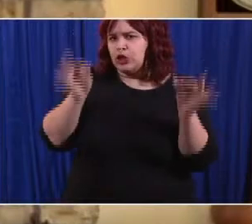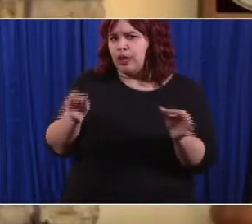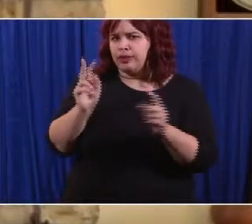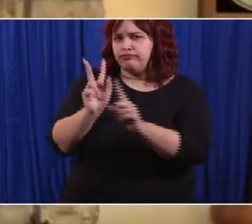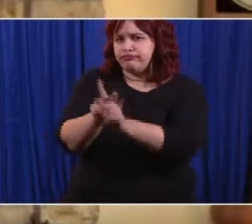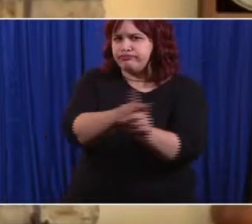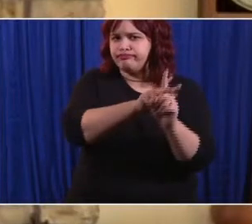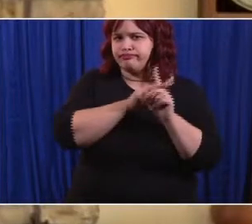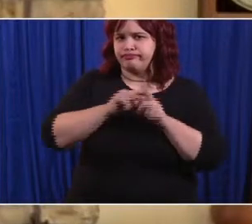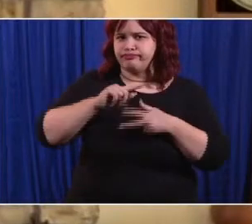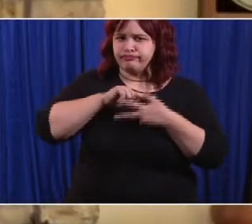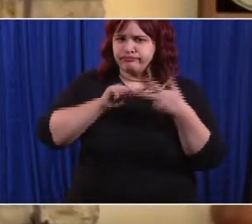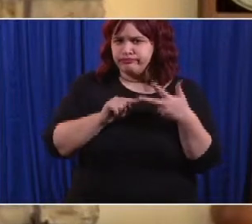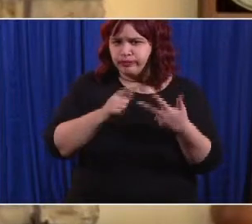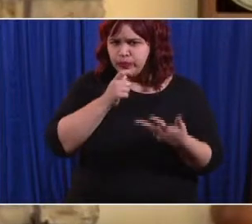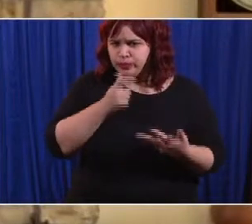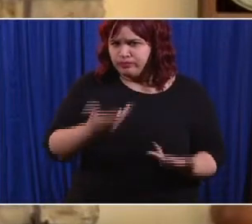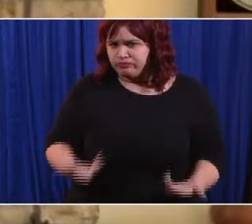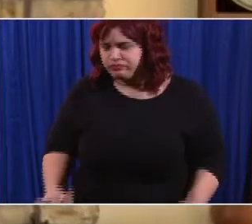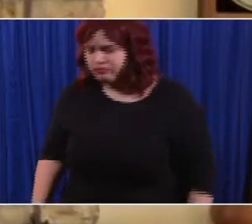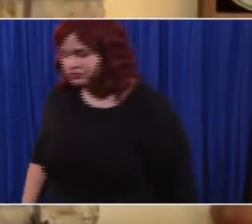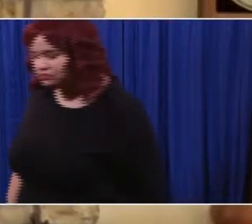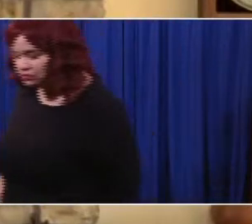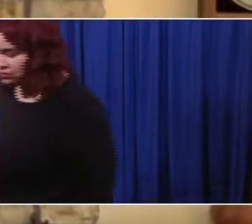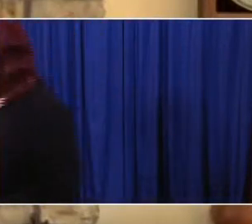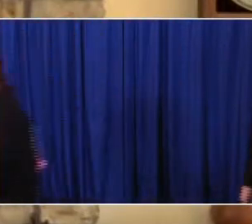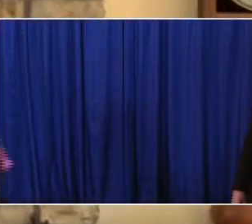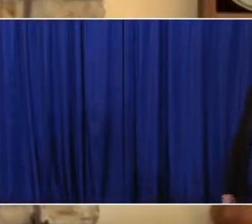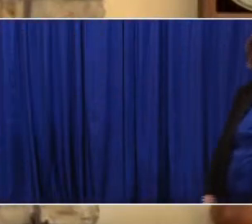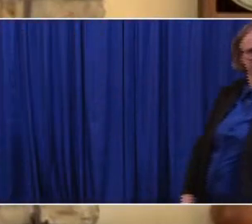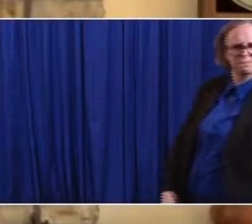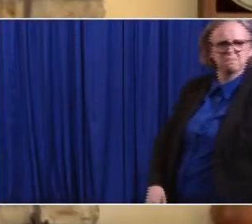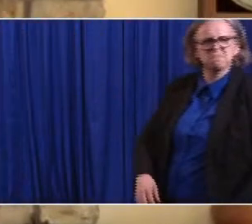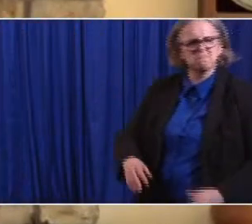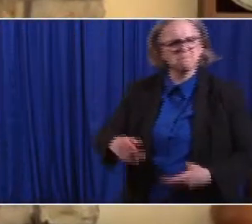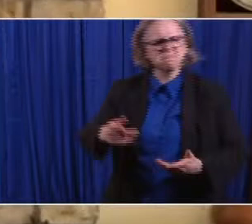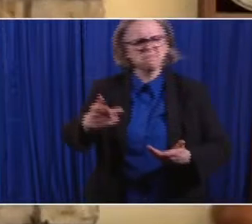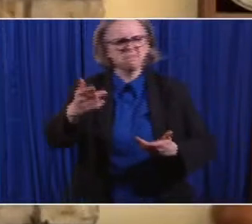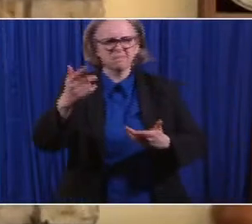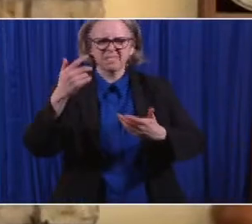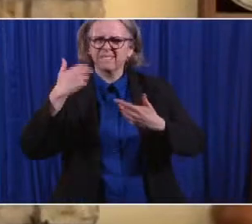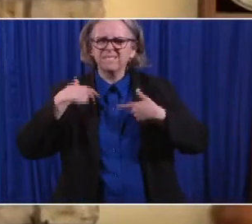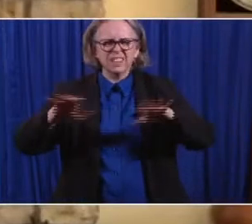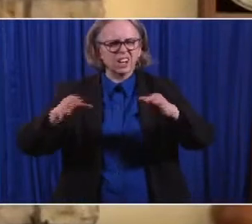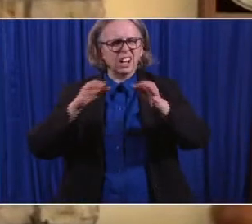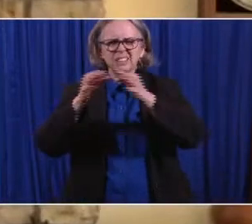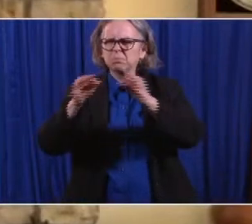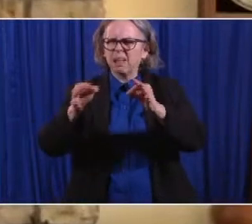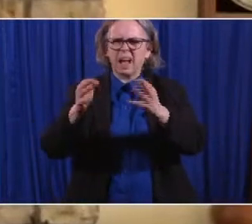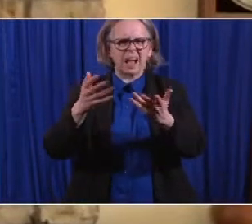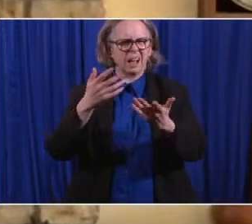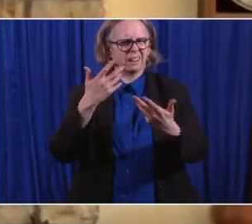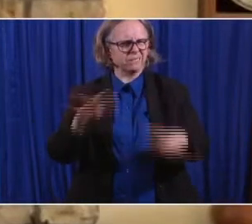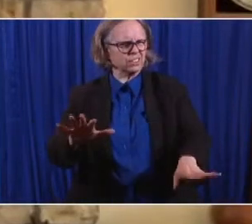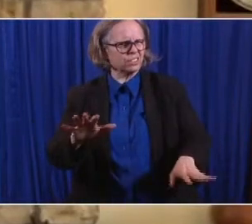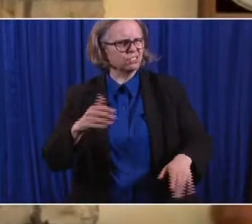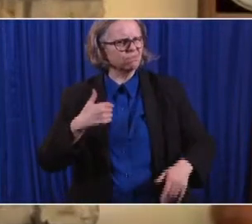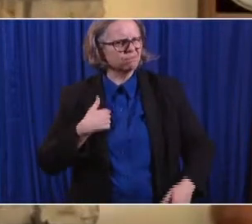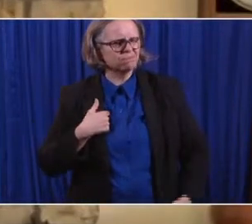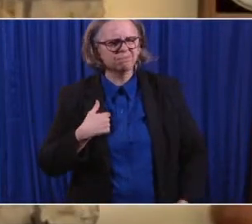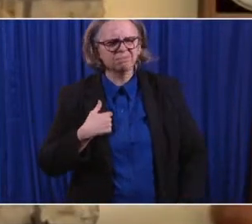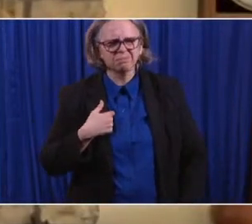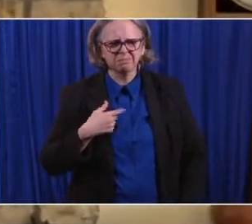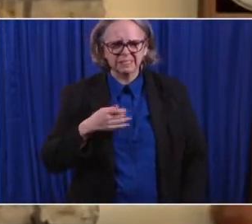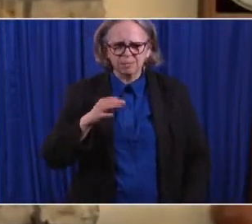Dr. Vanderhoff. They've all said really the same thing. If you can get the vaccine, get it.